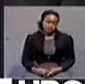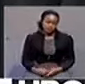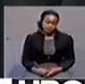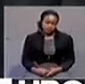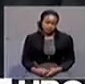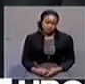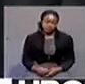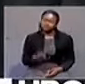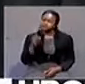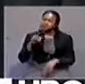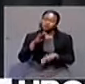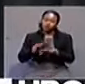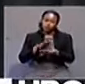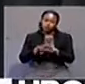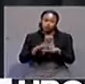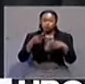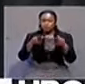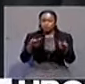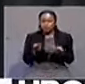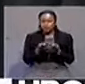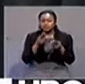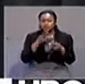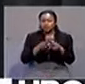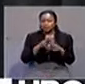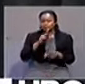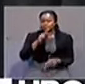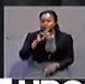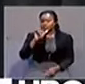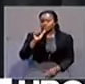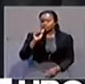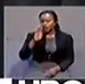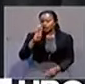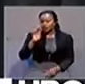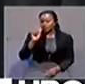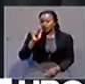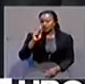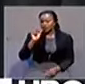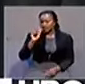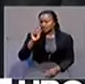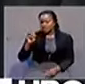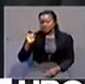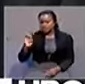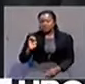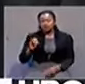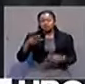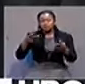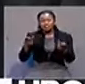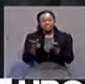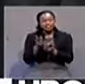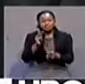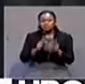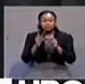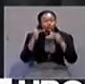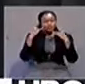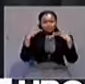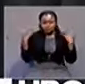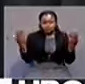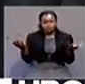in Mukono, a place called Chabakadde. Very little was known about that place until